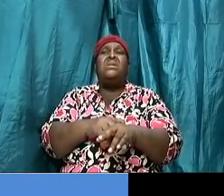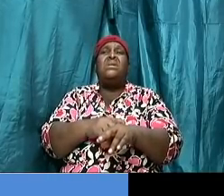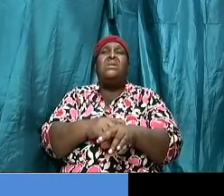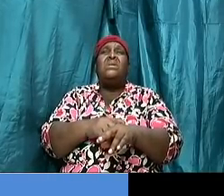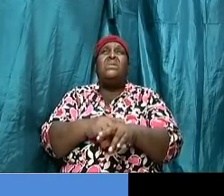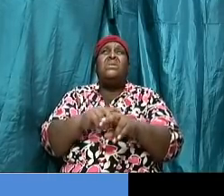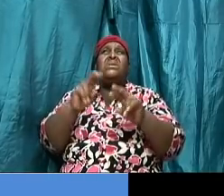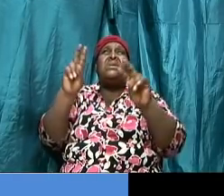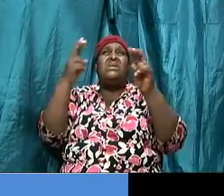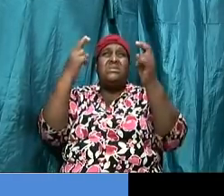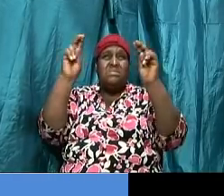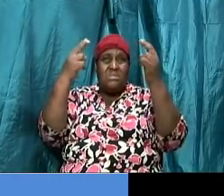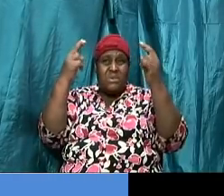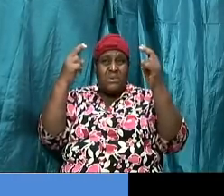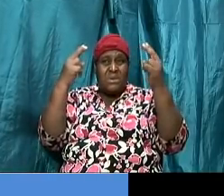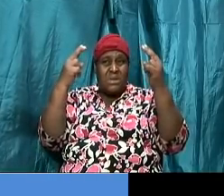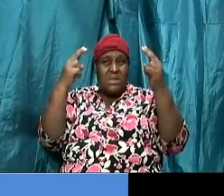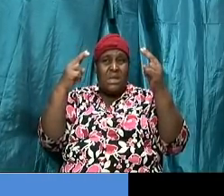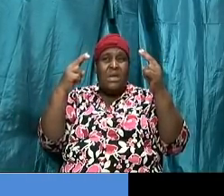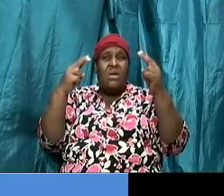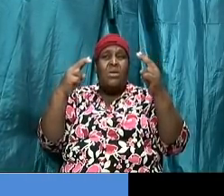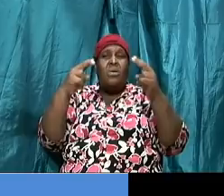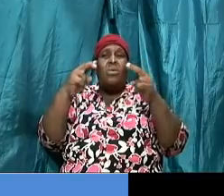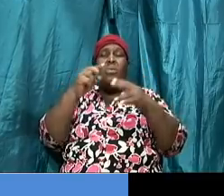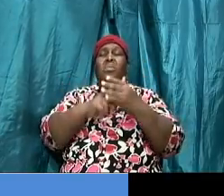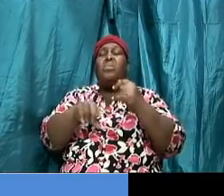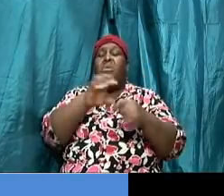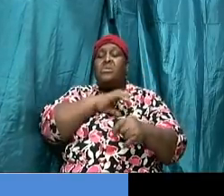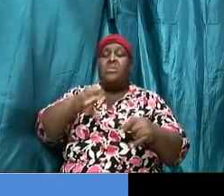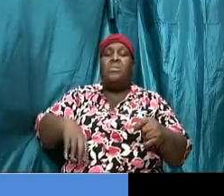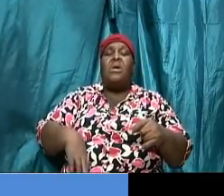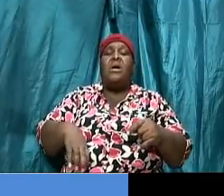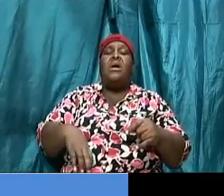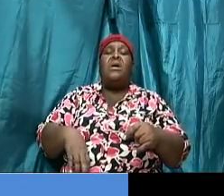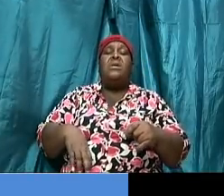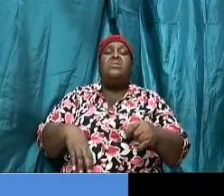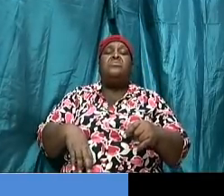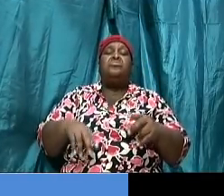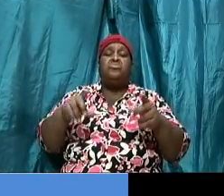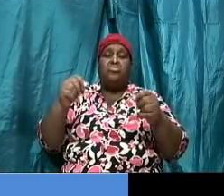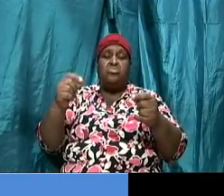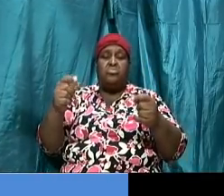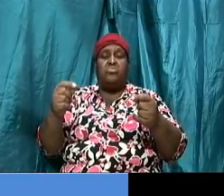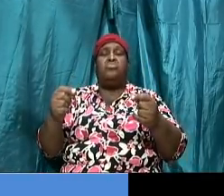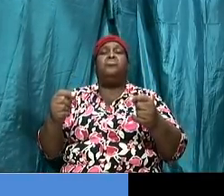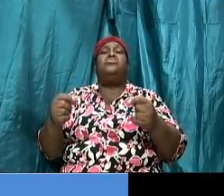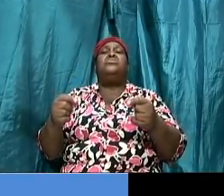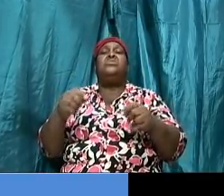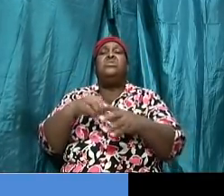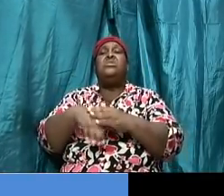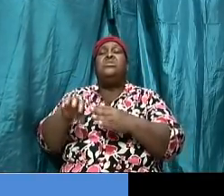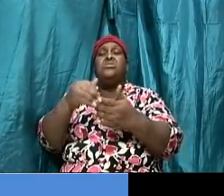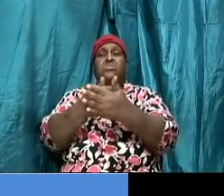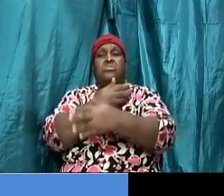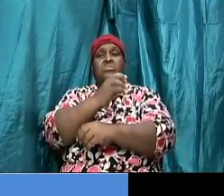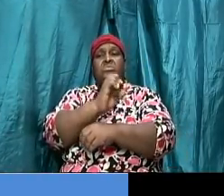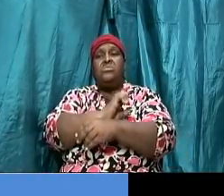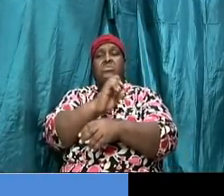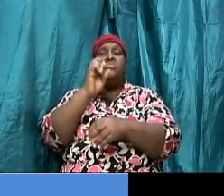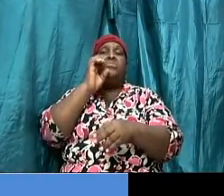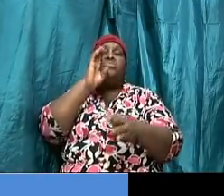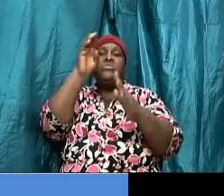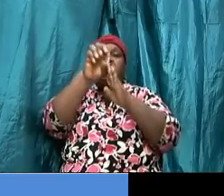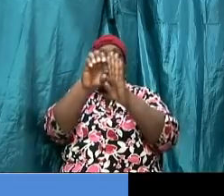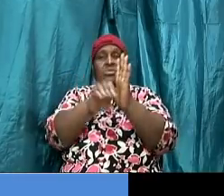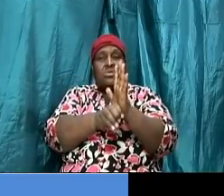about to do in the New Testament. Praise God. So, for example, it was customary for them to carry a lamb, and they would bring the lamb